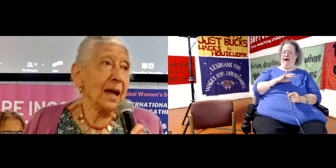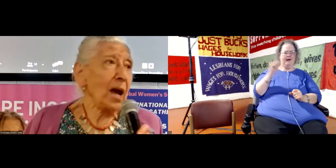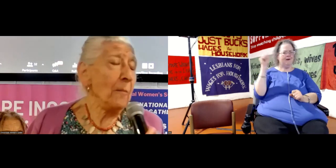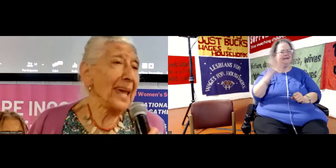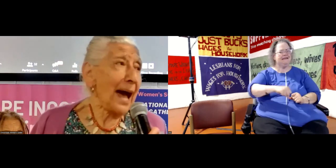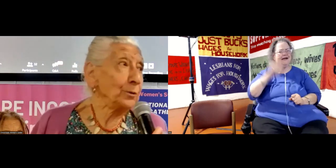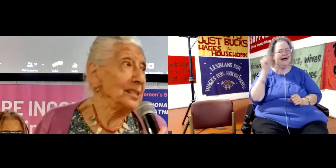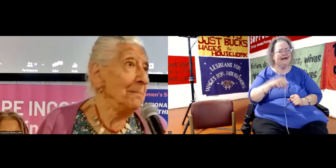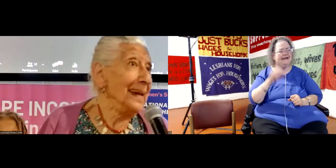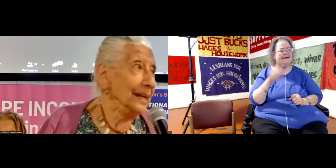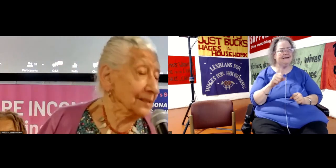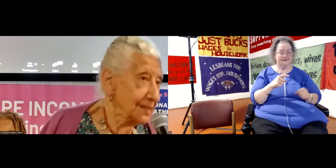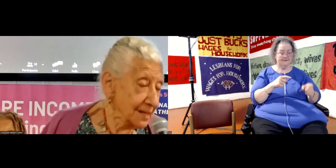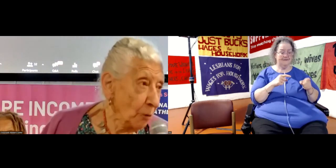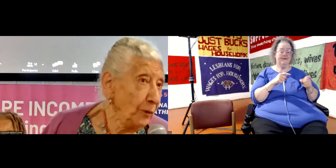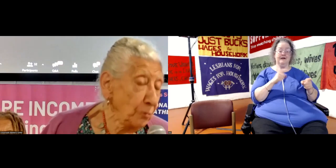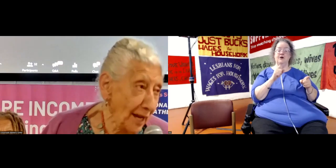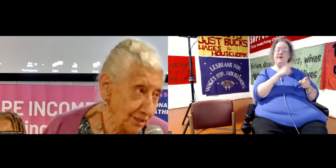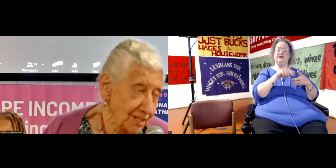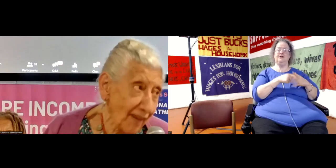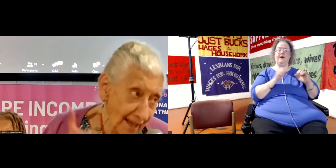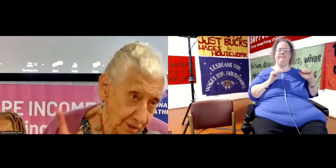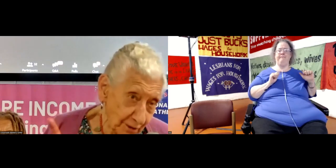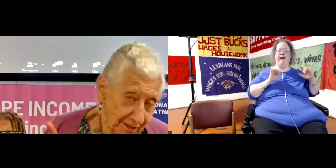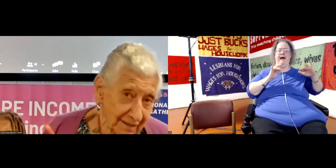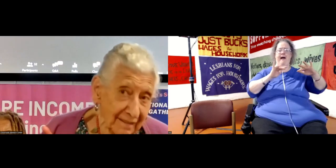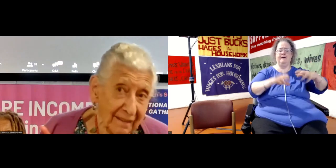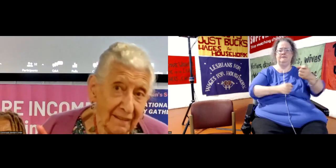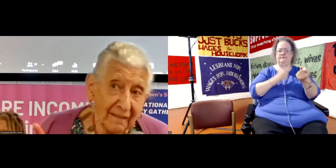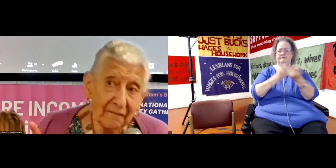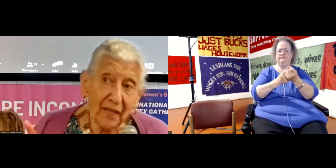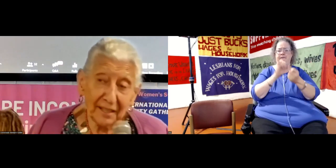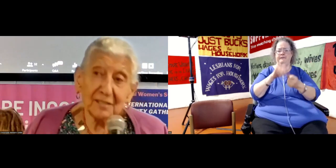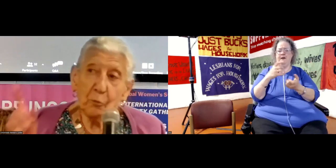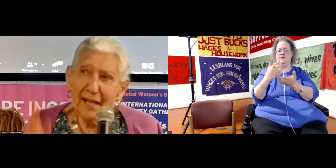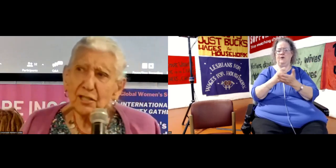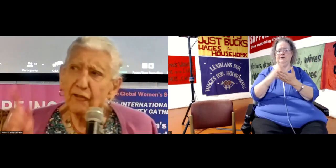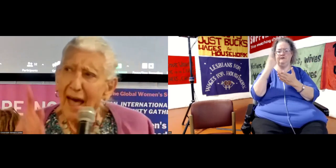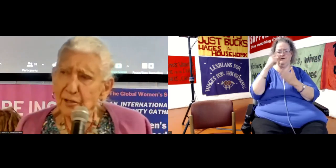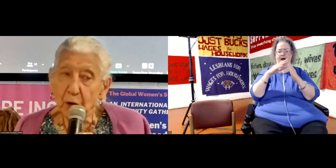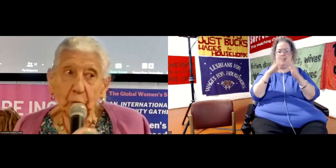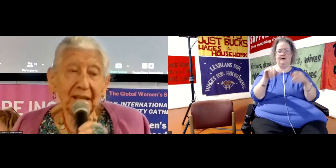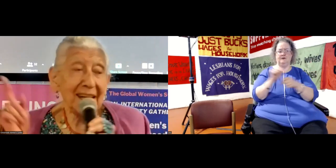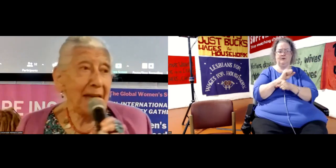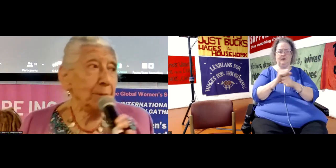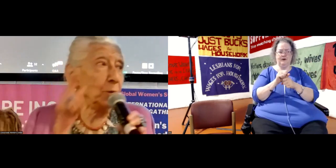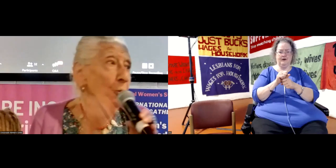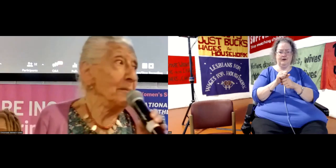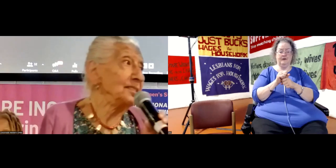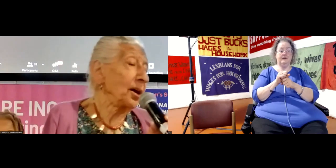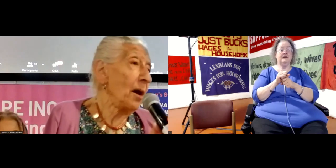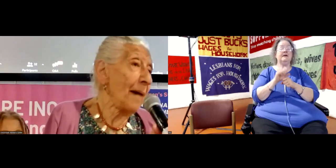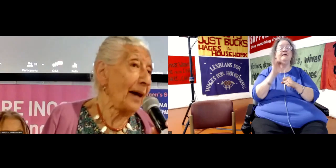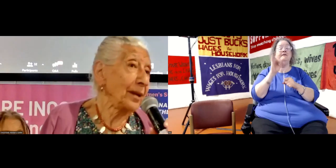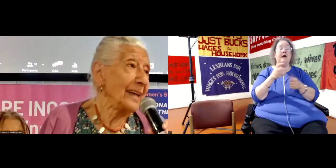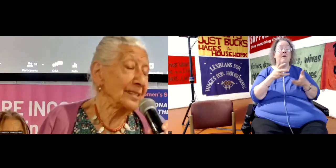was coming out in millions with wages for housework. That is, wages for housework would enable women